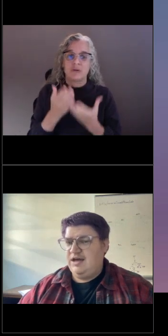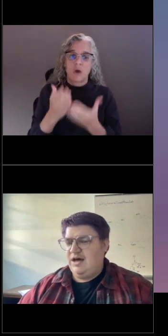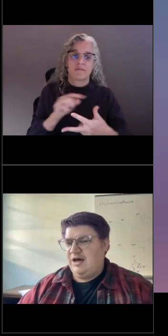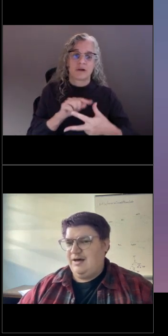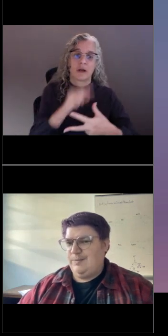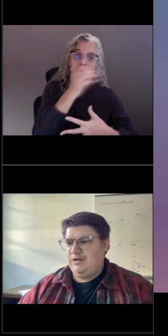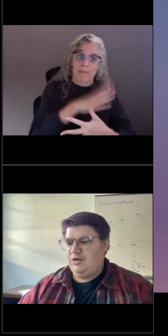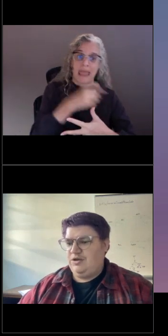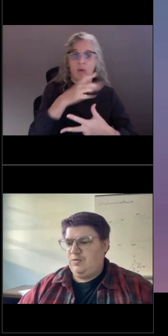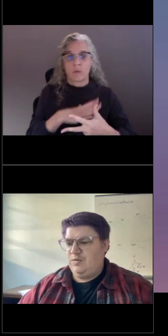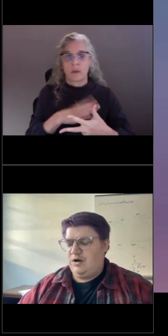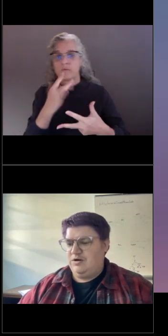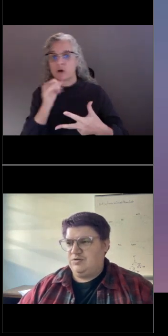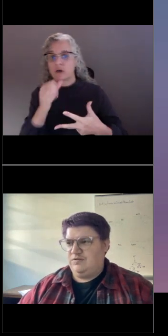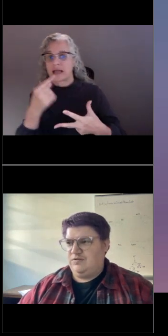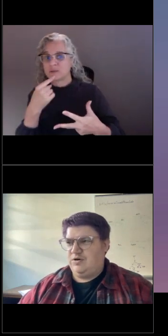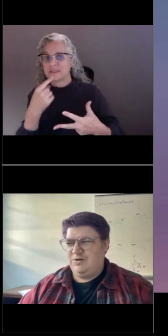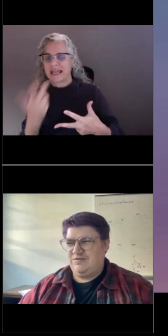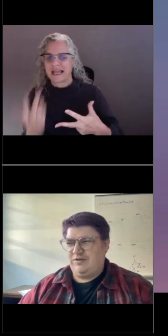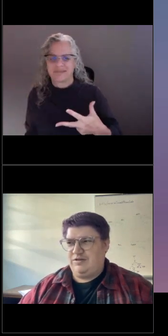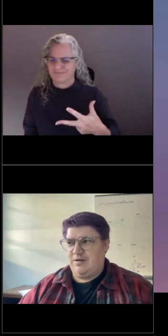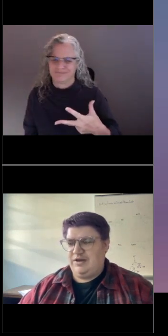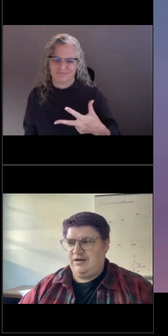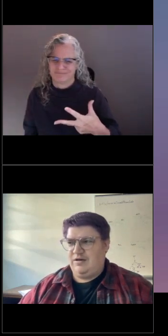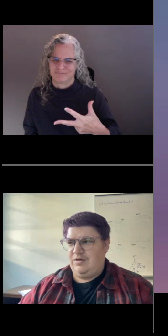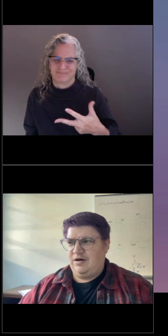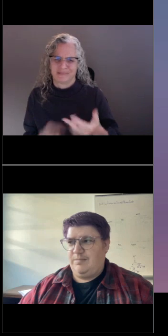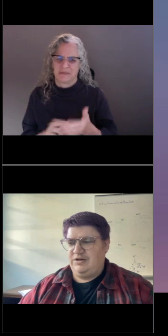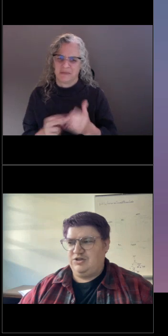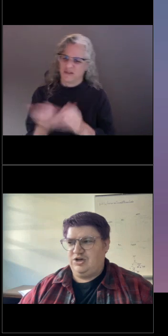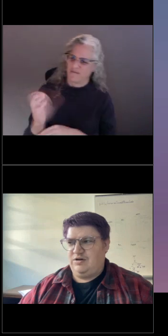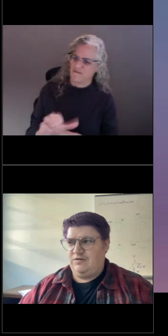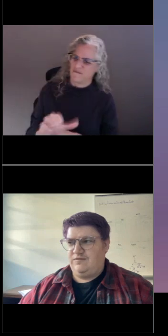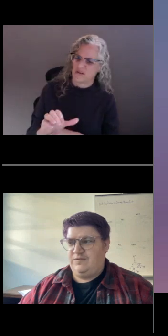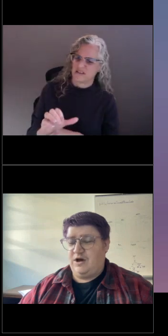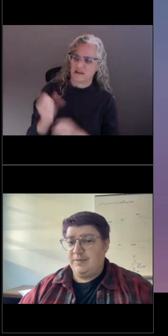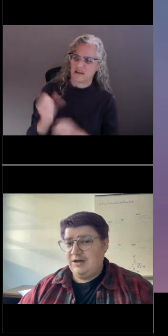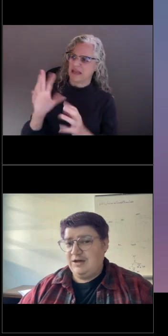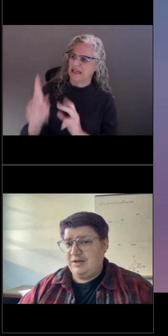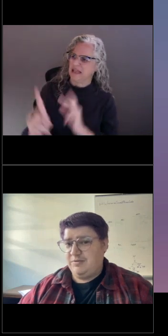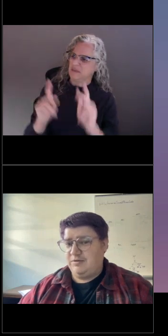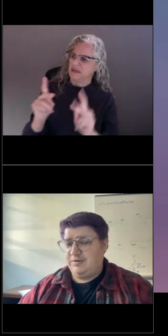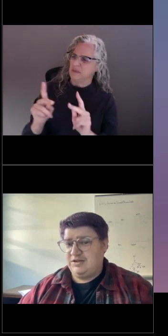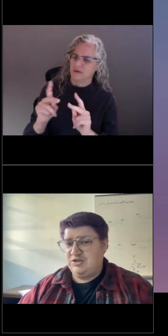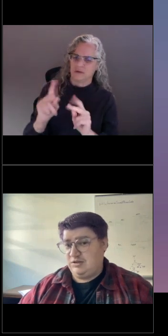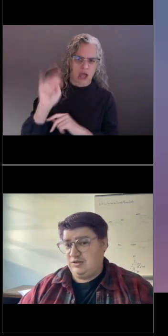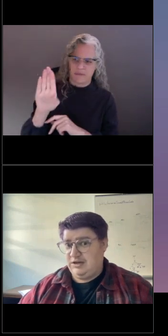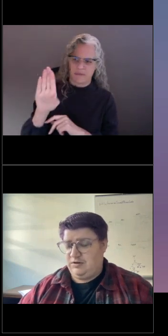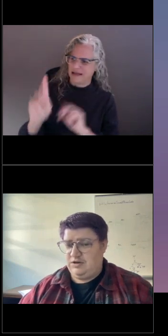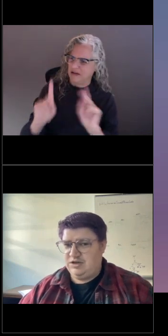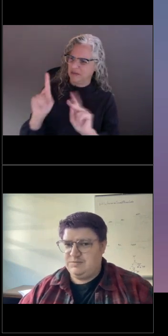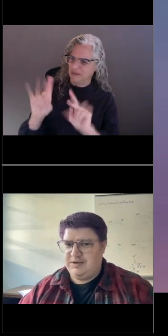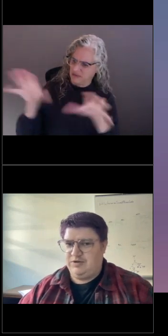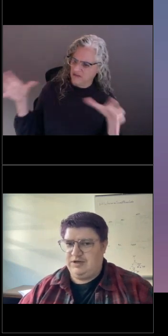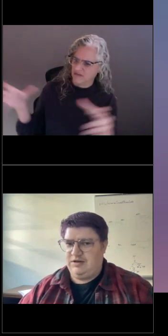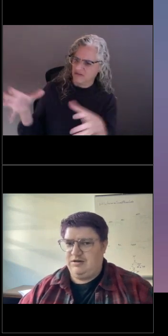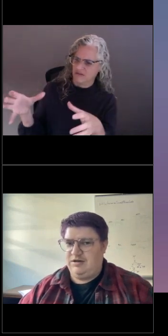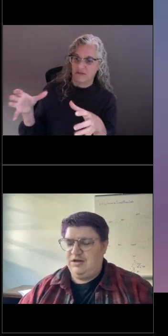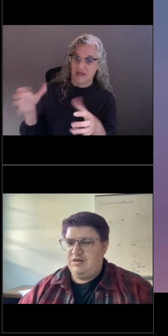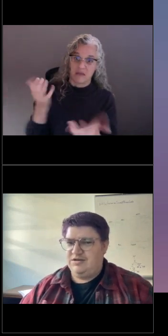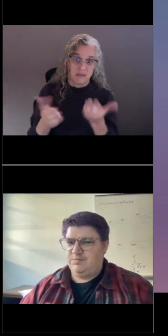say, you are sort of coercively lumping a bunch of non-binary people and potentially binary trans